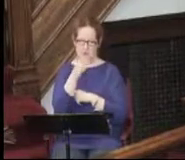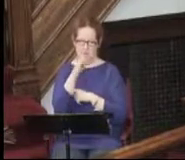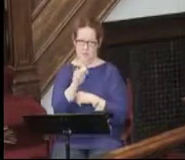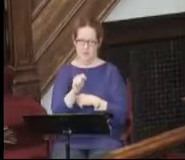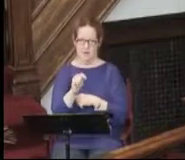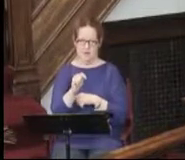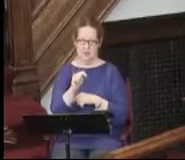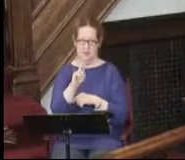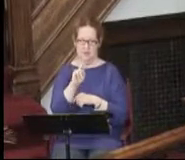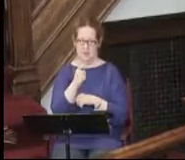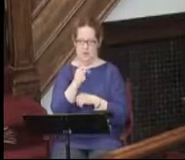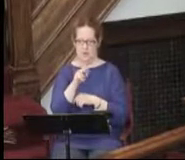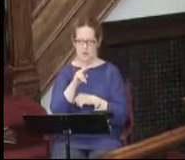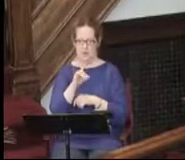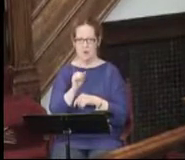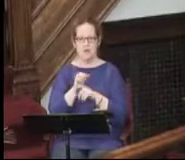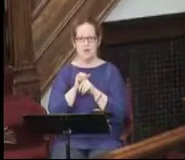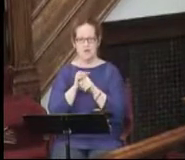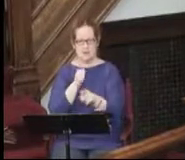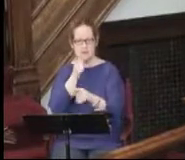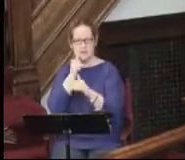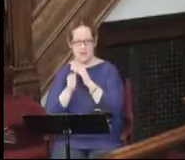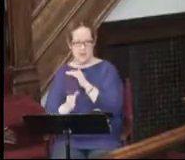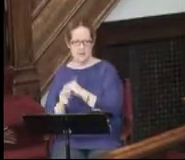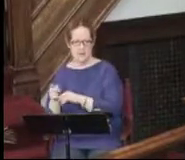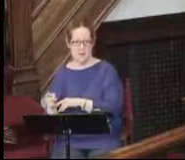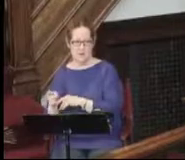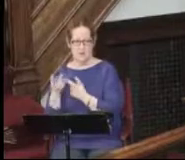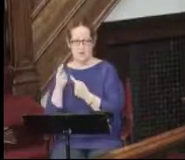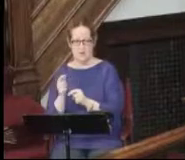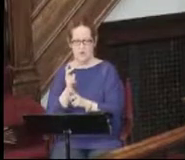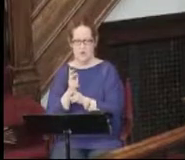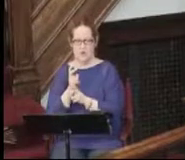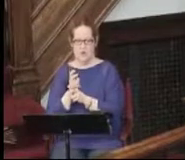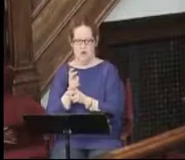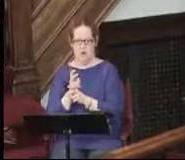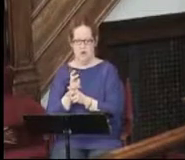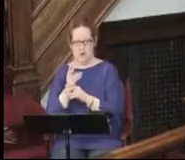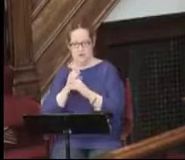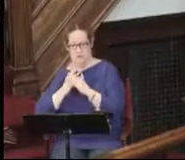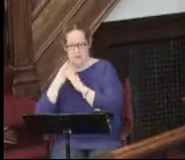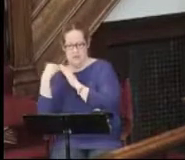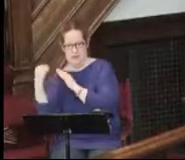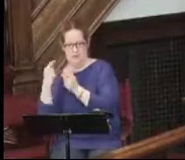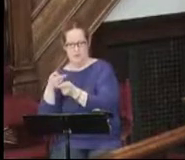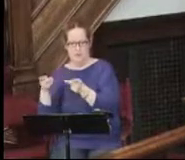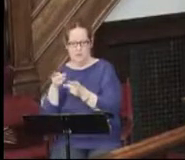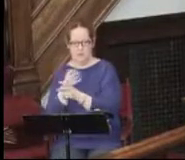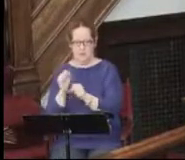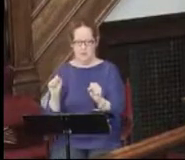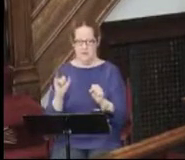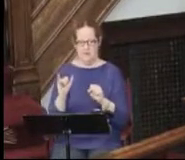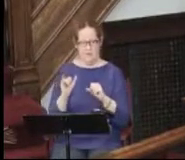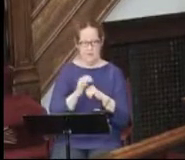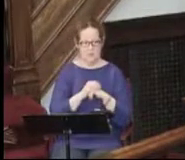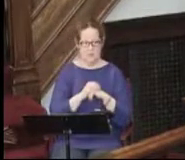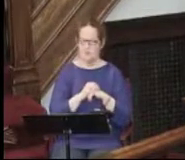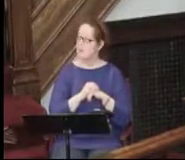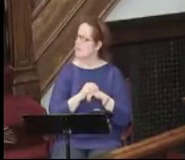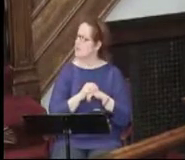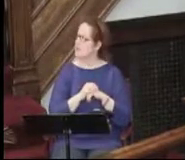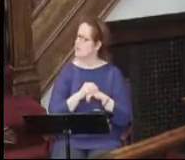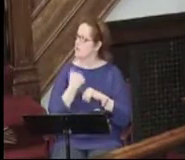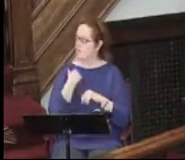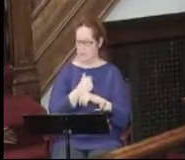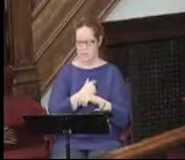Uganda. So he too is in hiding, and we're working hard to try to get him out to a place of safety. So we